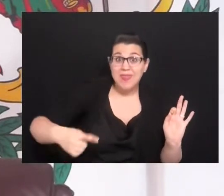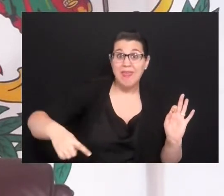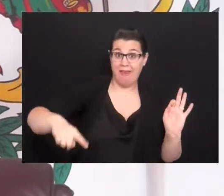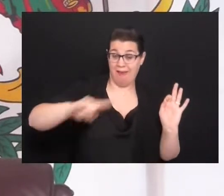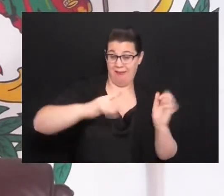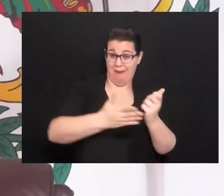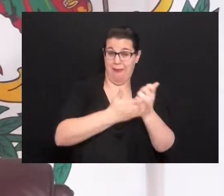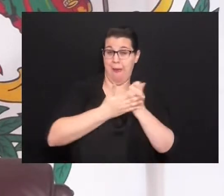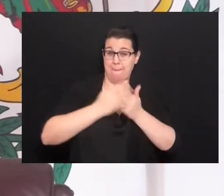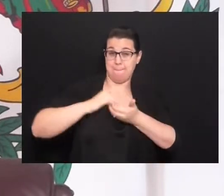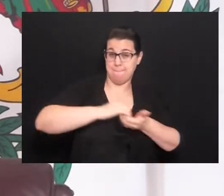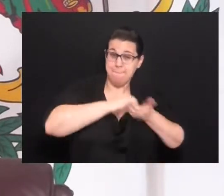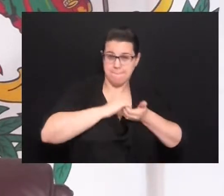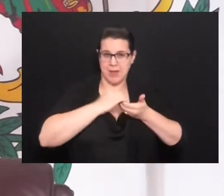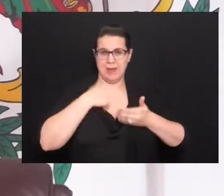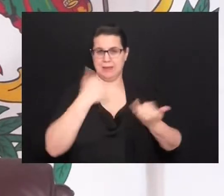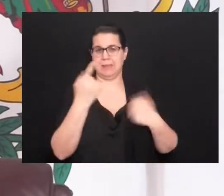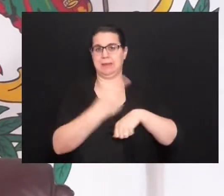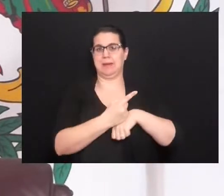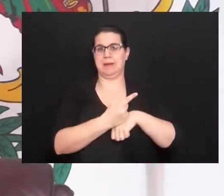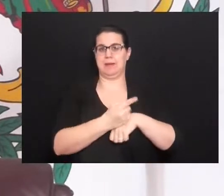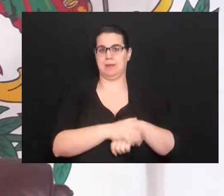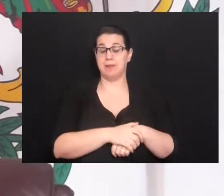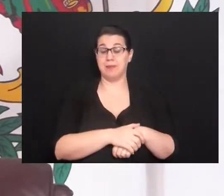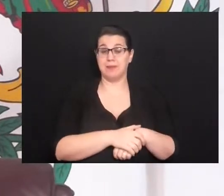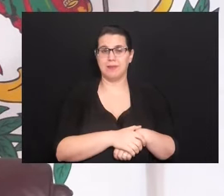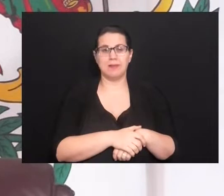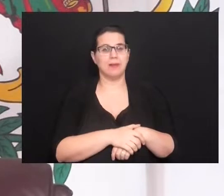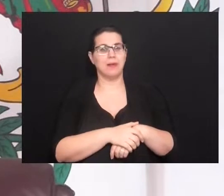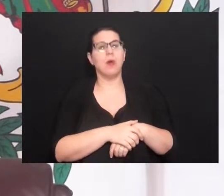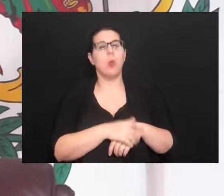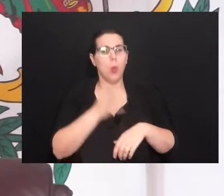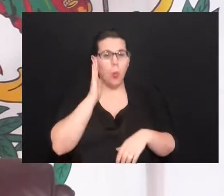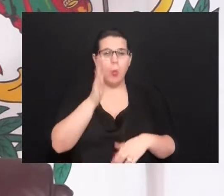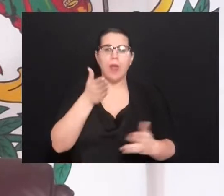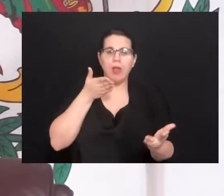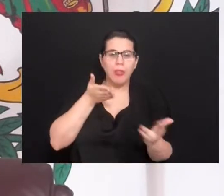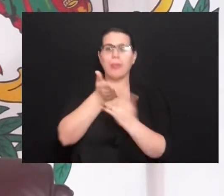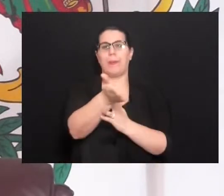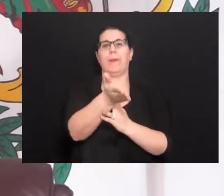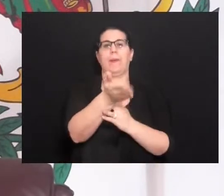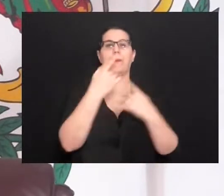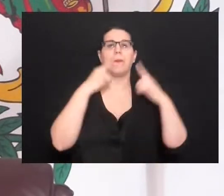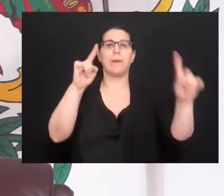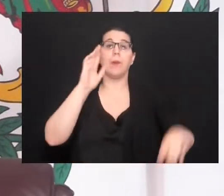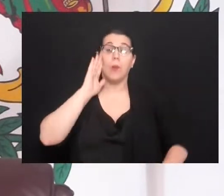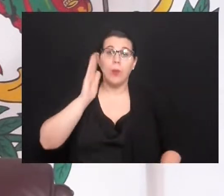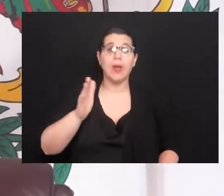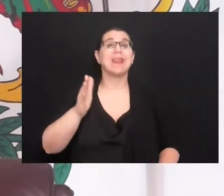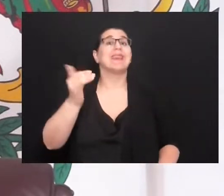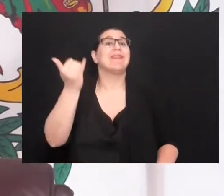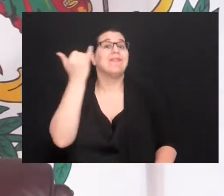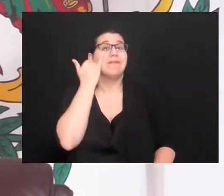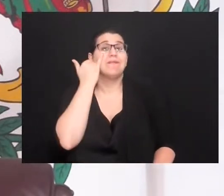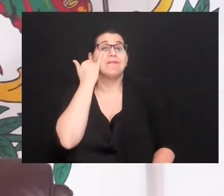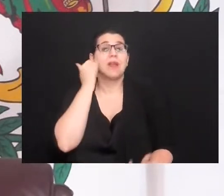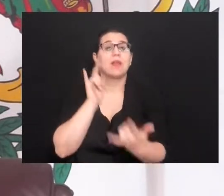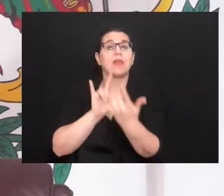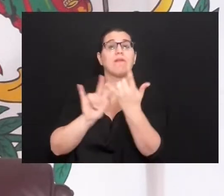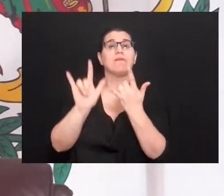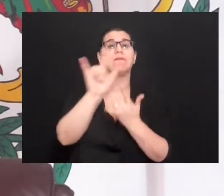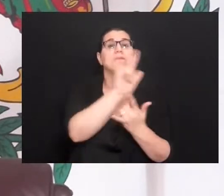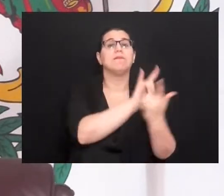today. We'll get through this. We'll get through this as long as we continue to love one another and support